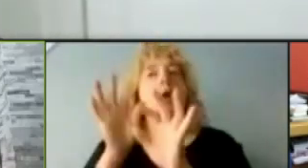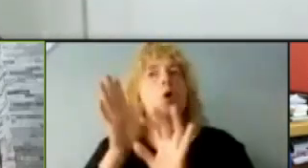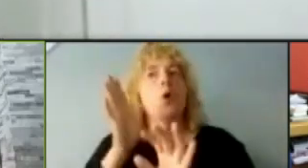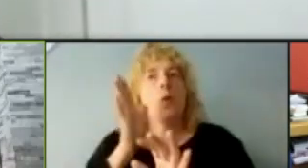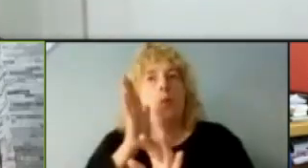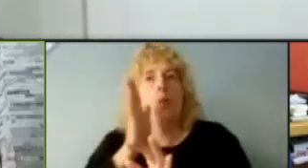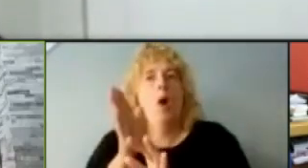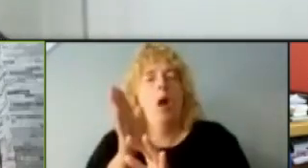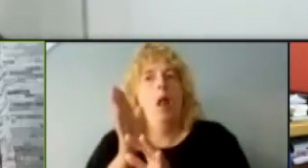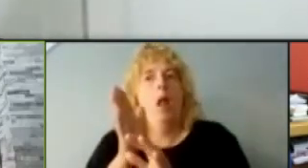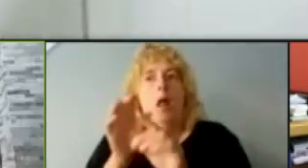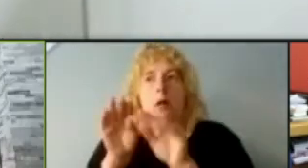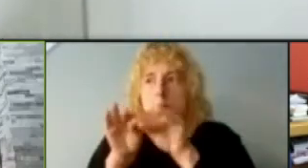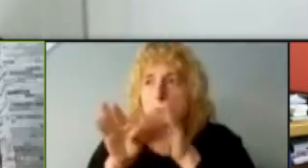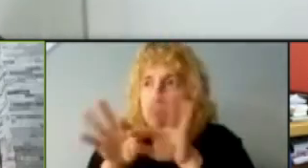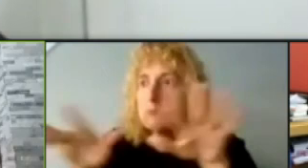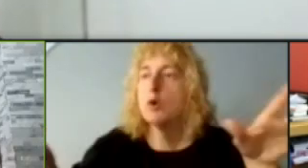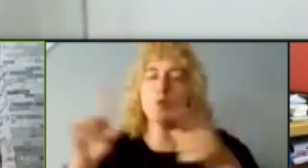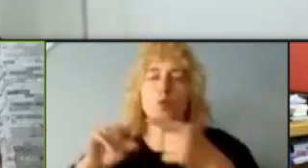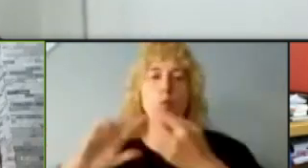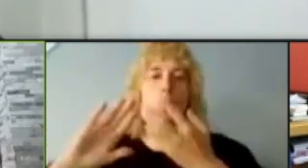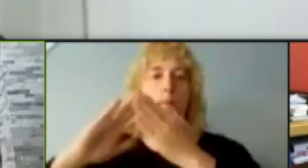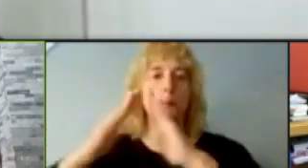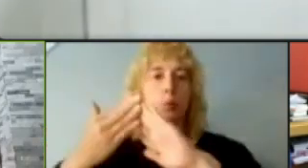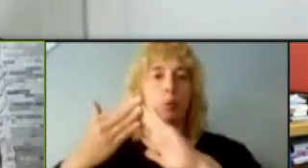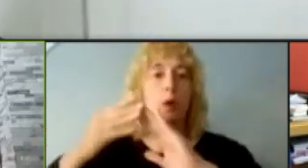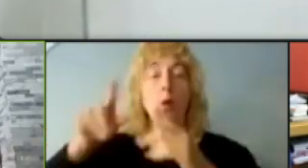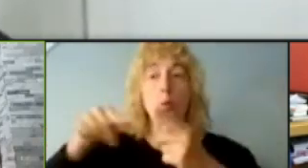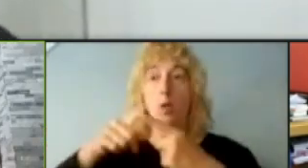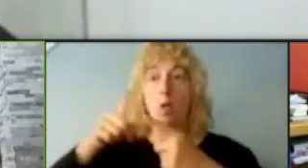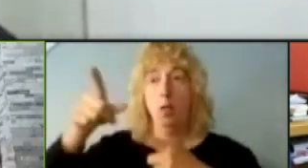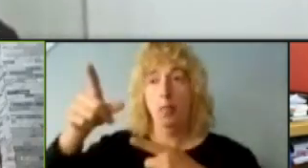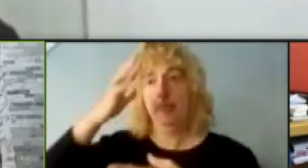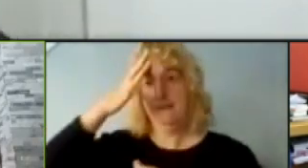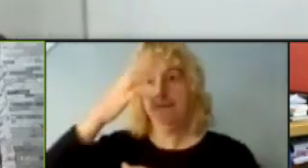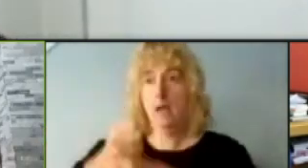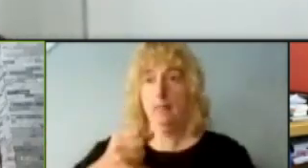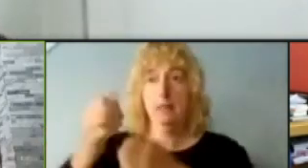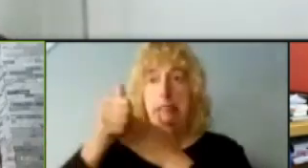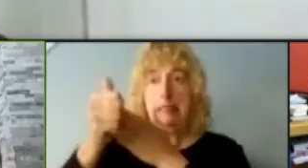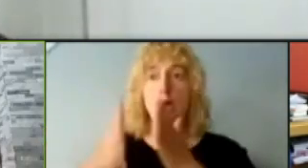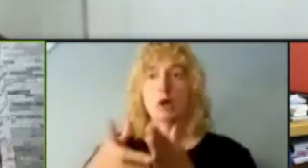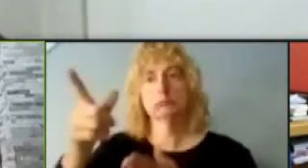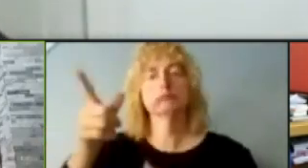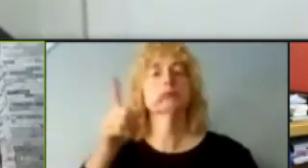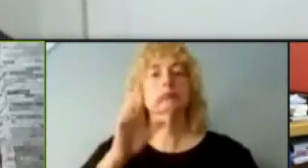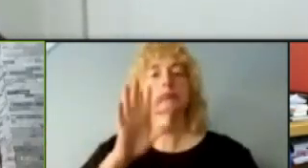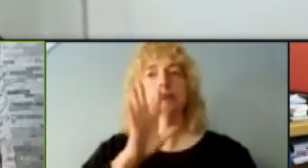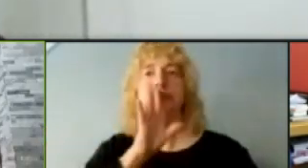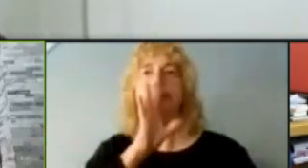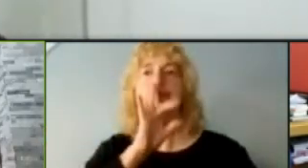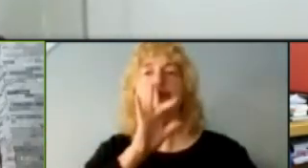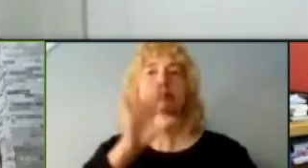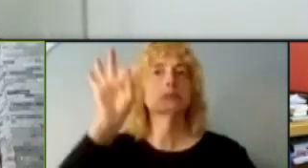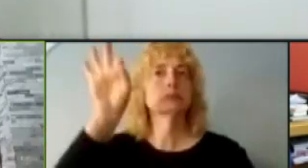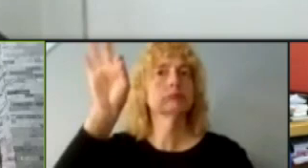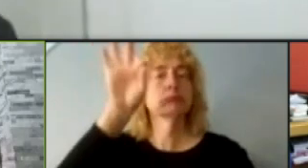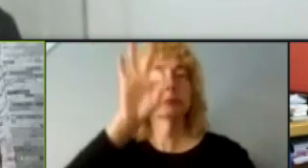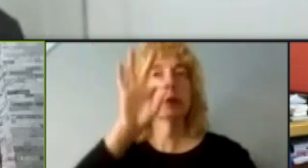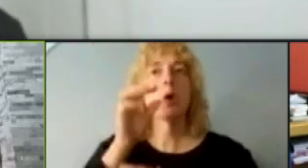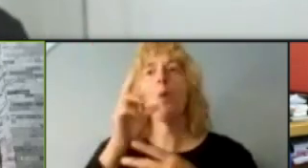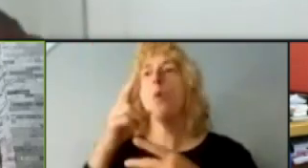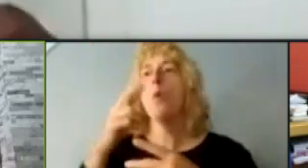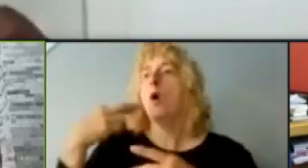the faith leader, once he or she is speaking from the pulpit or speaking in various religious gatherings,